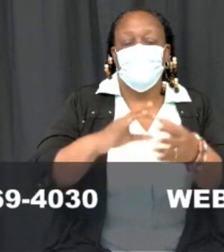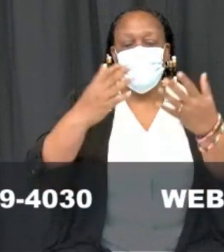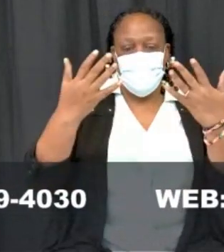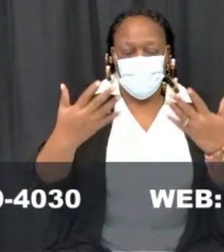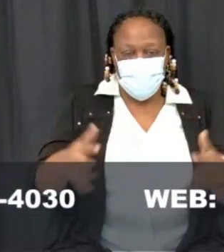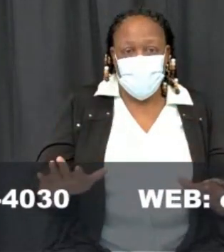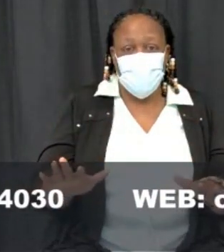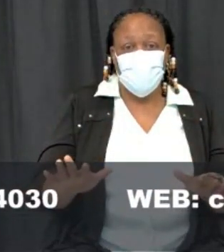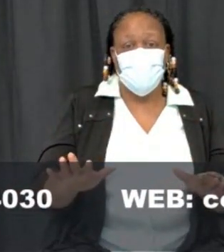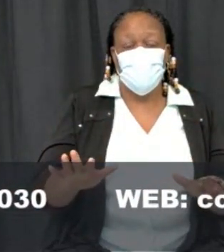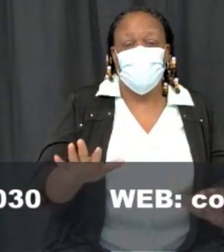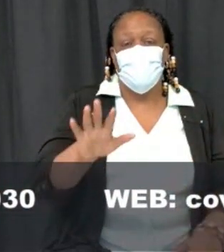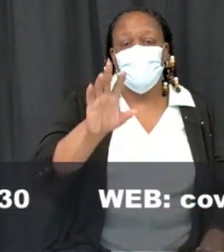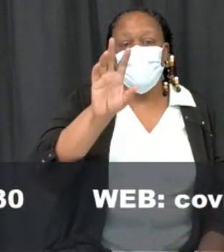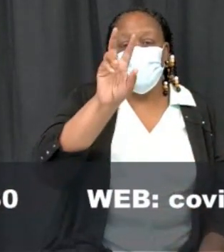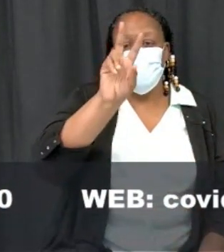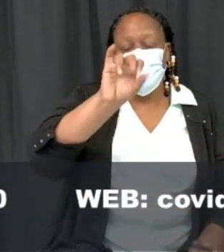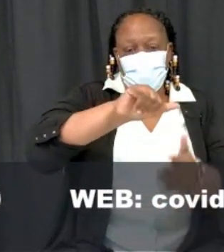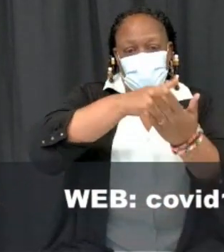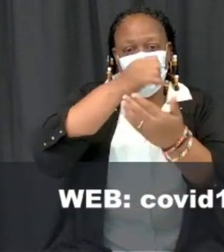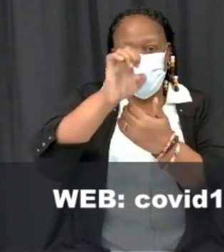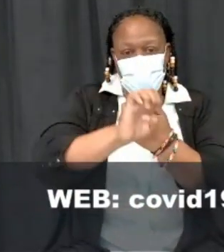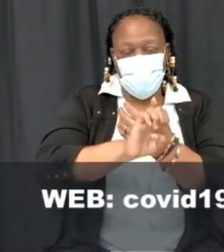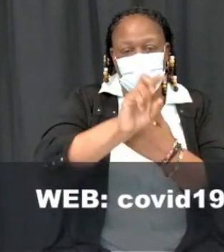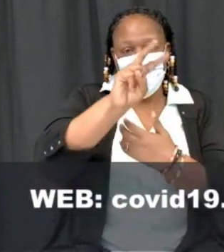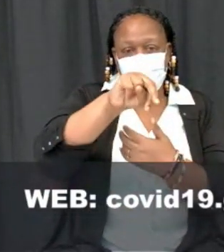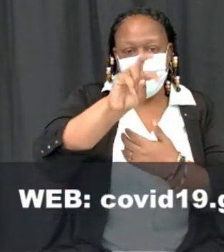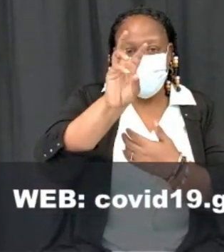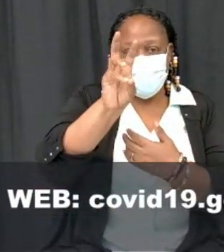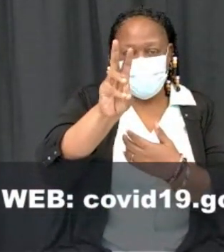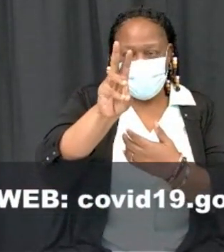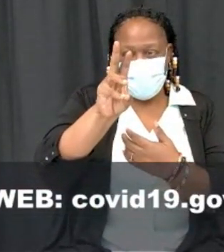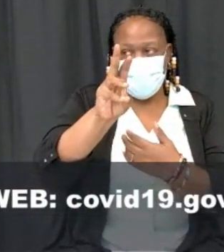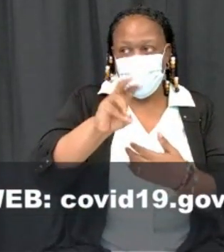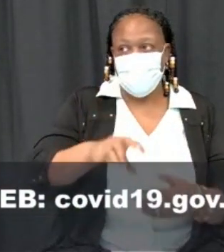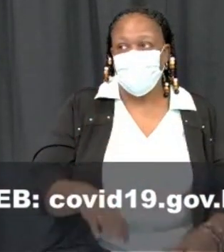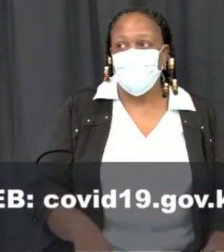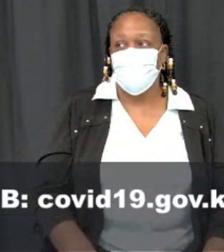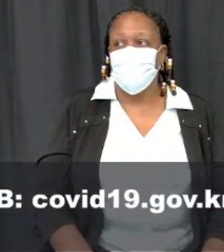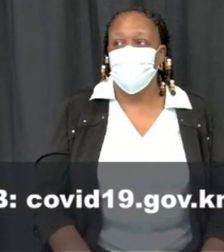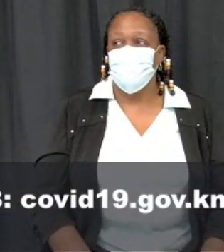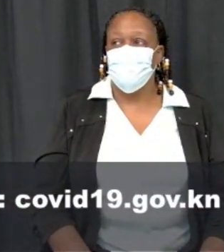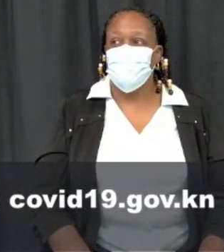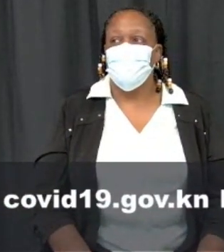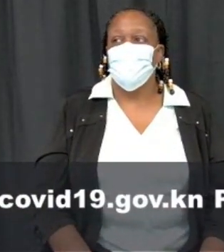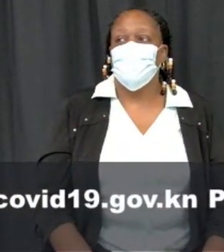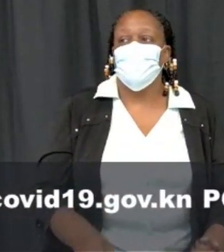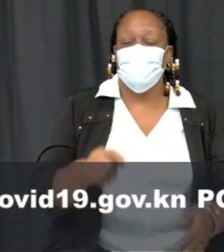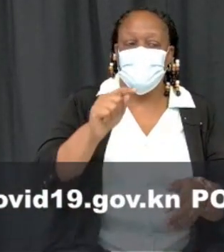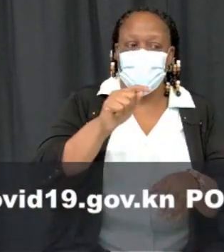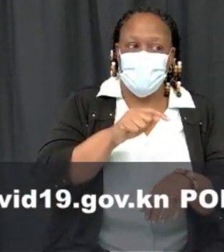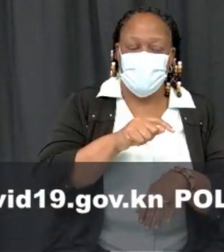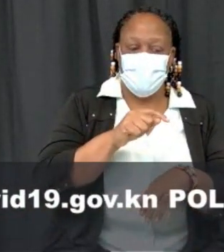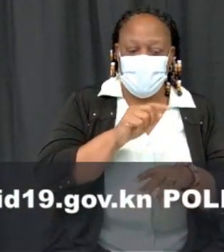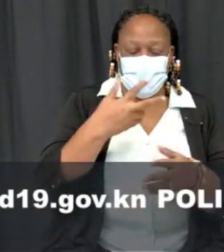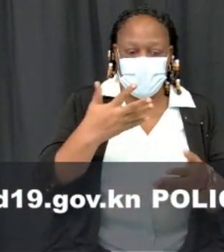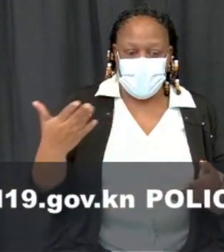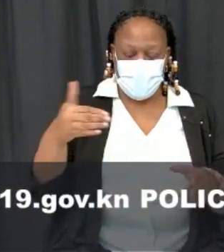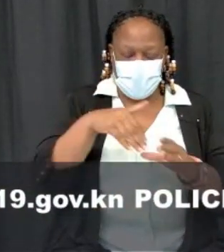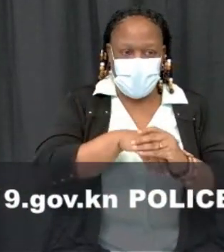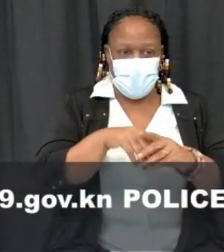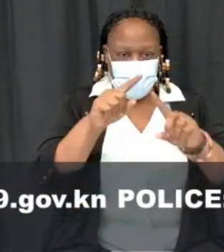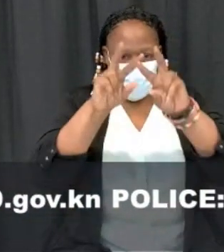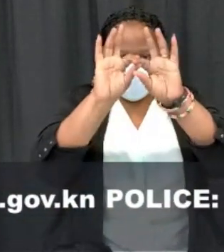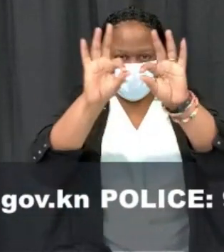26. As we would have previously indicated, the measures in these regulations are intended to control and prevent